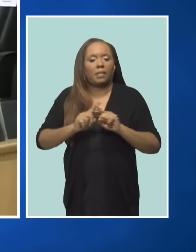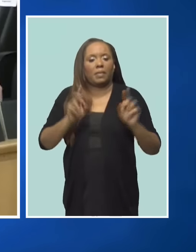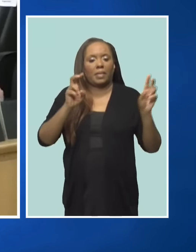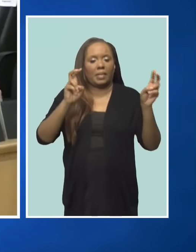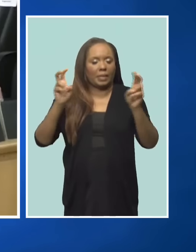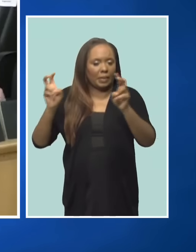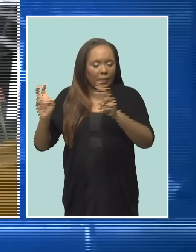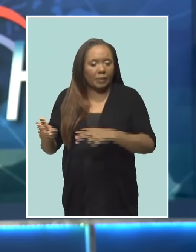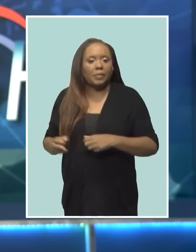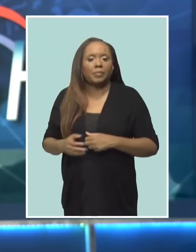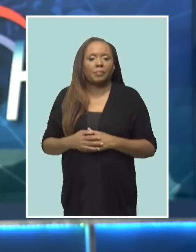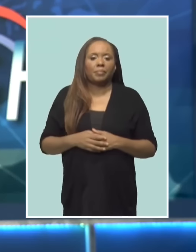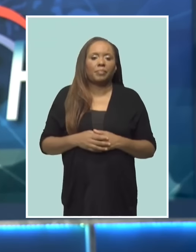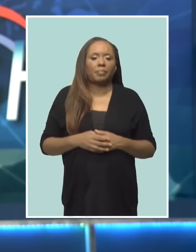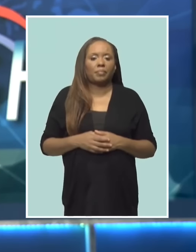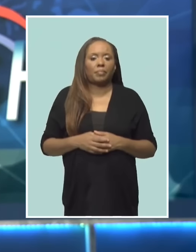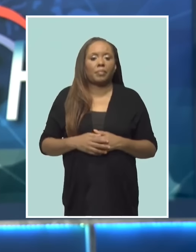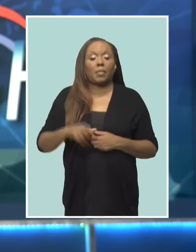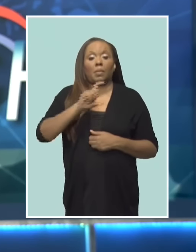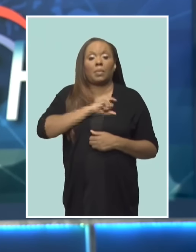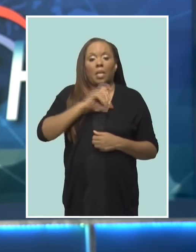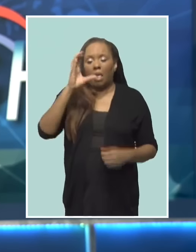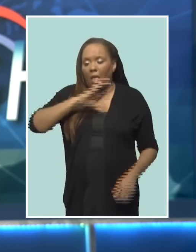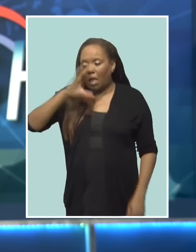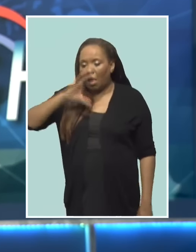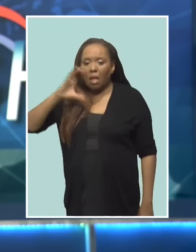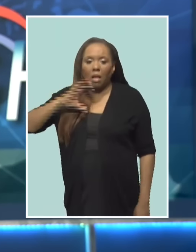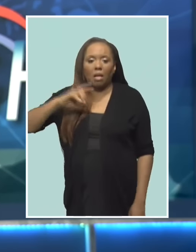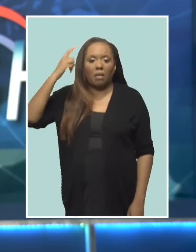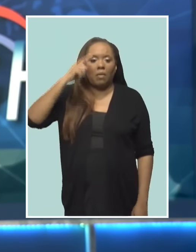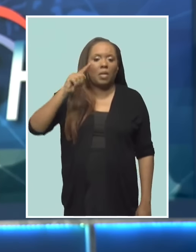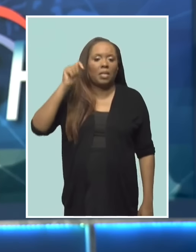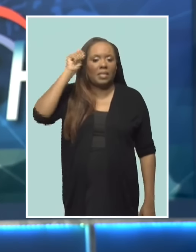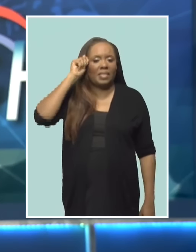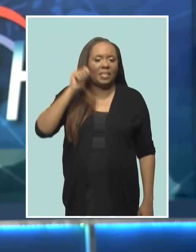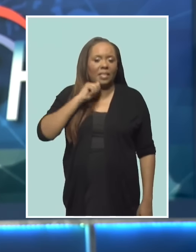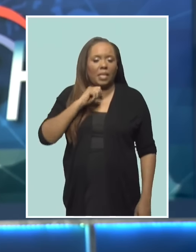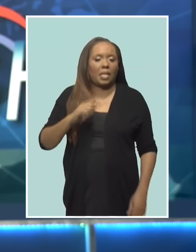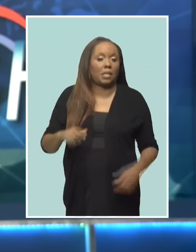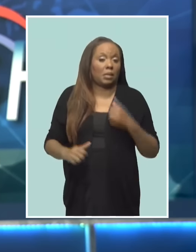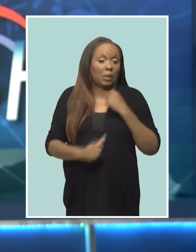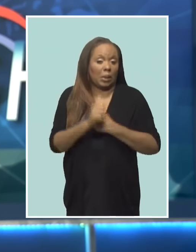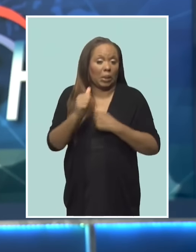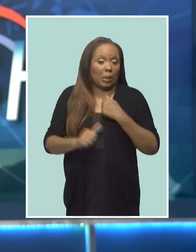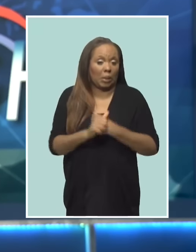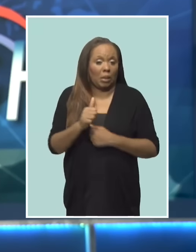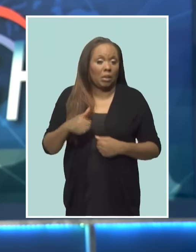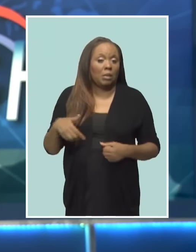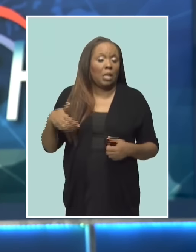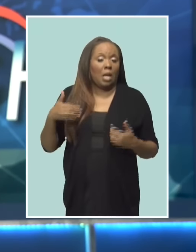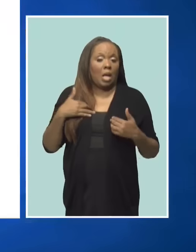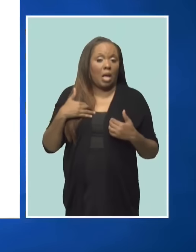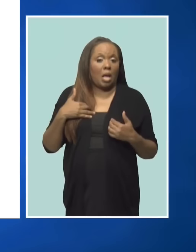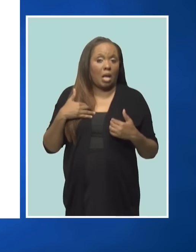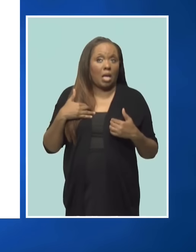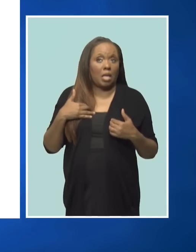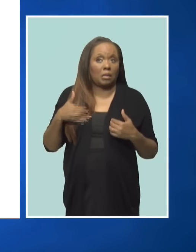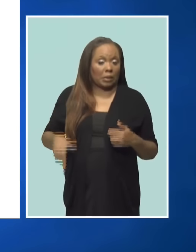vulnerable amongst us. Police are seeking the public's assistance in locating a teenager considered armed and dangerous. He